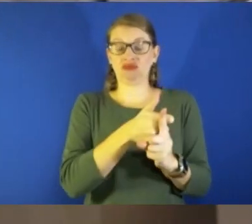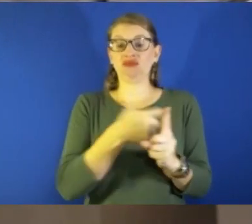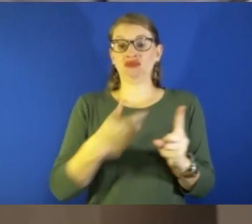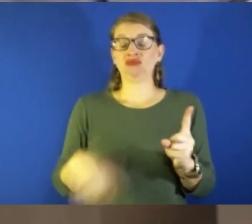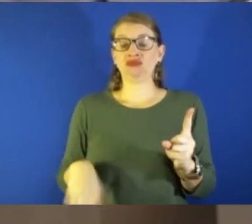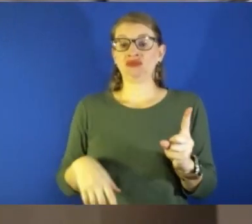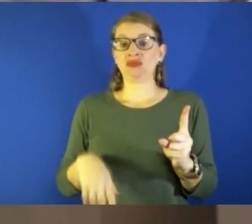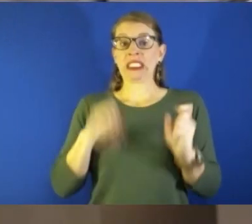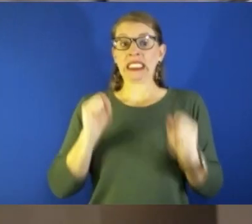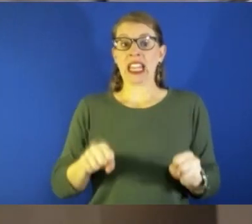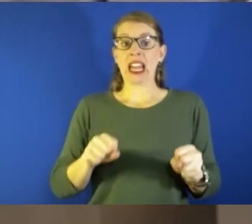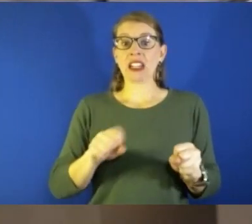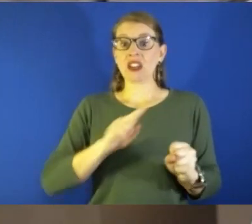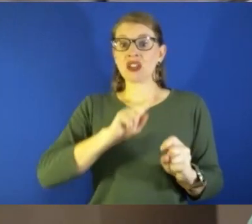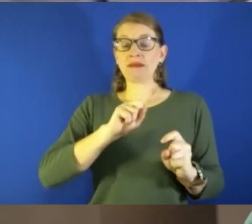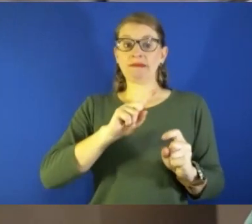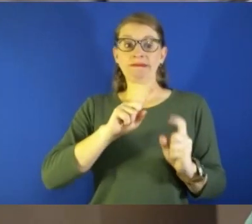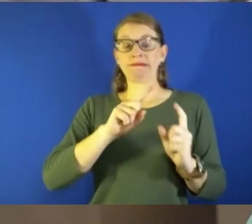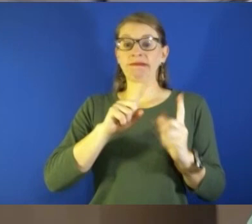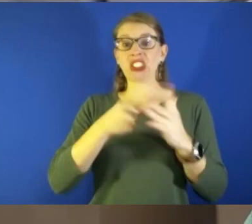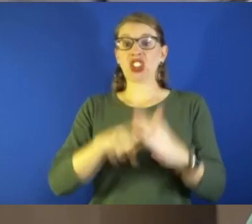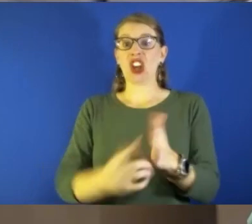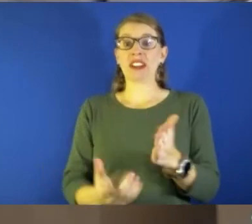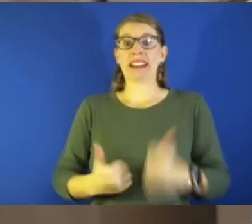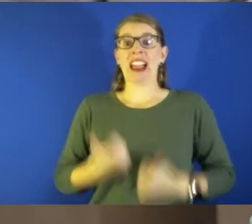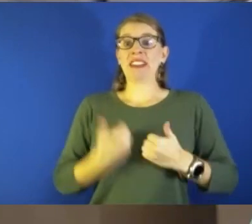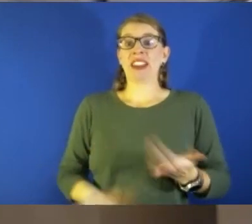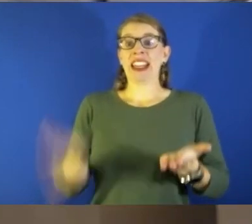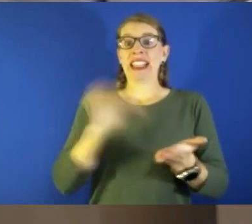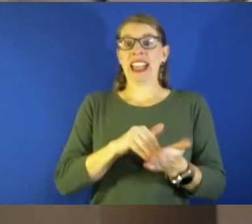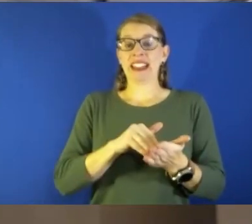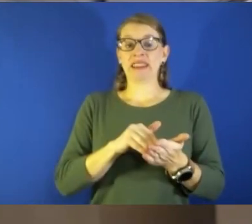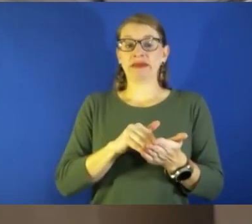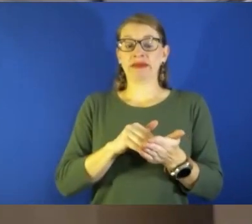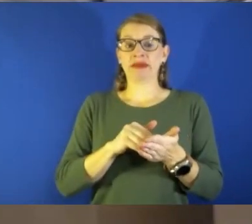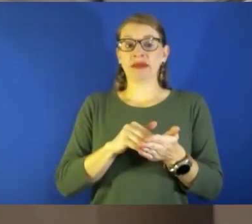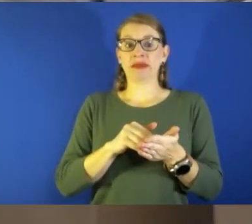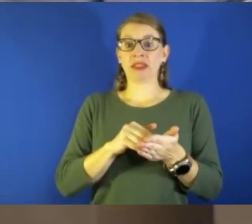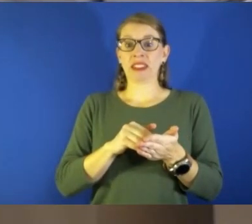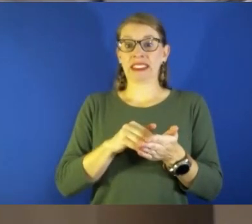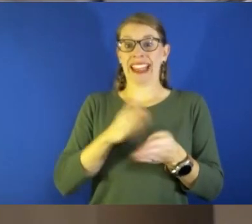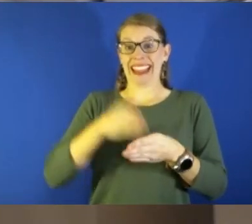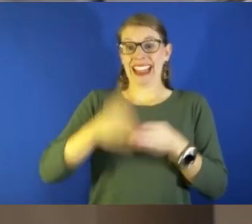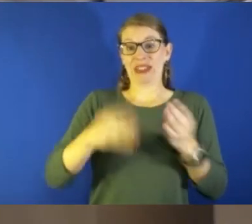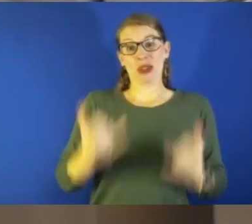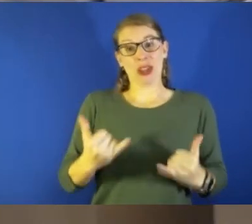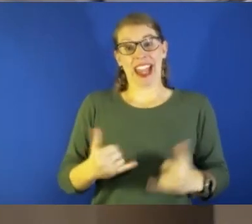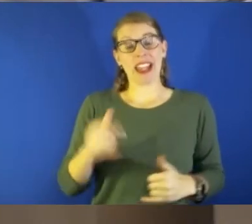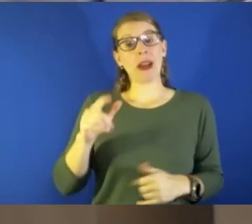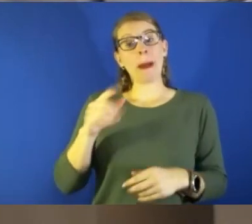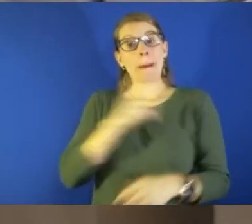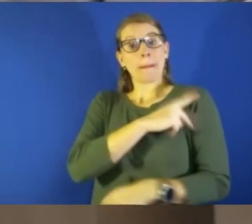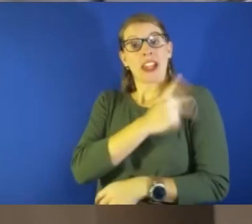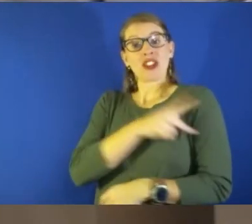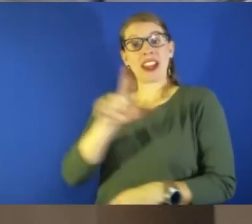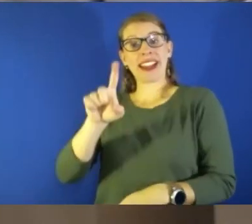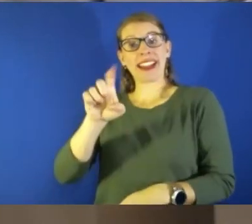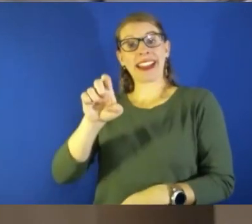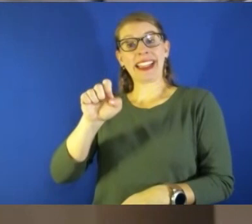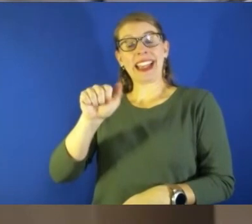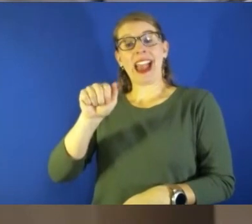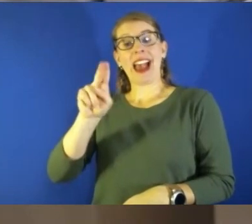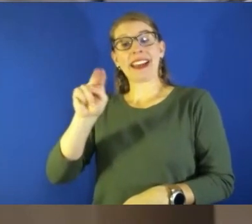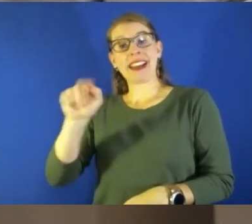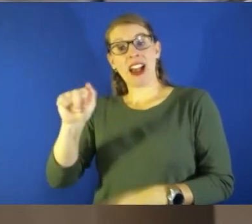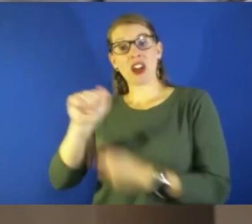go back to life as they know it at the end of this day. So our patient Leanna, they expect her to be back in